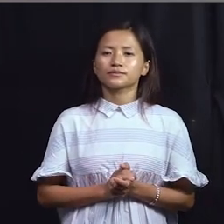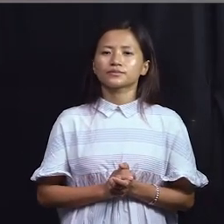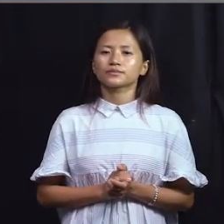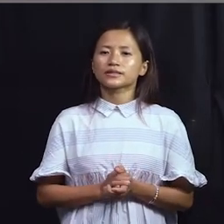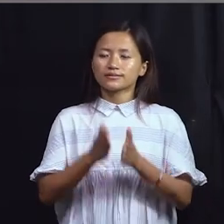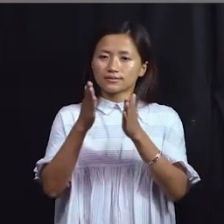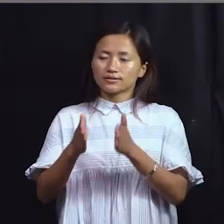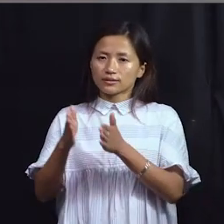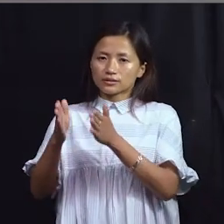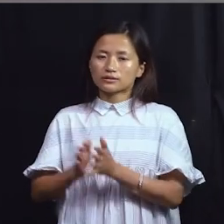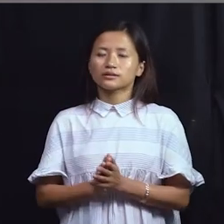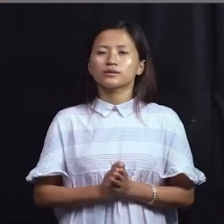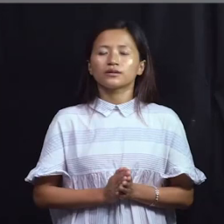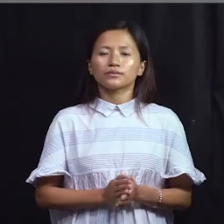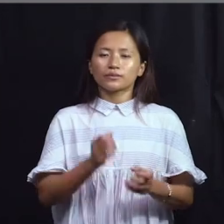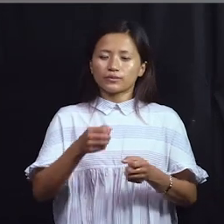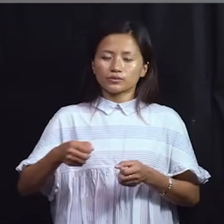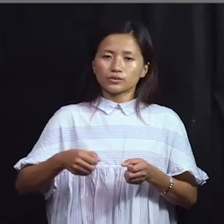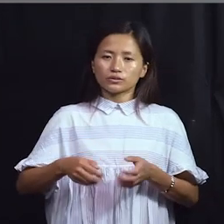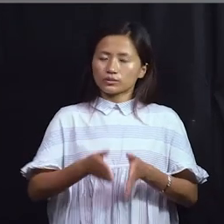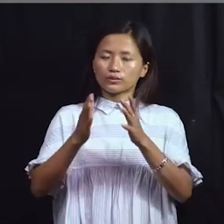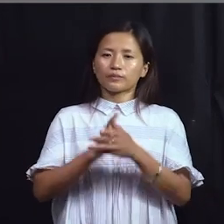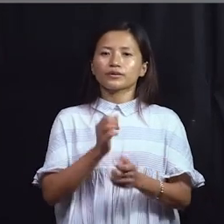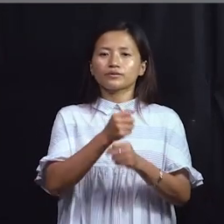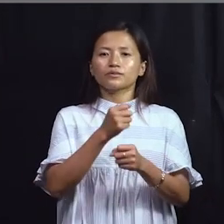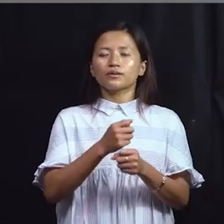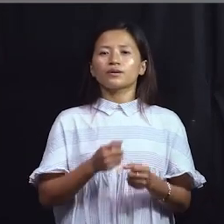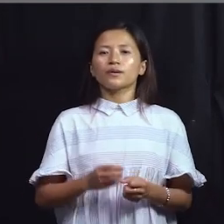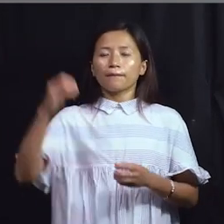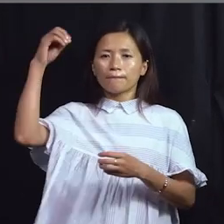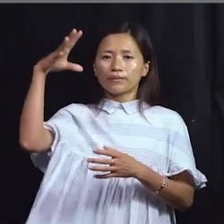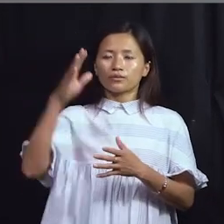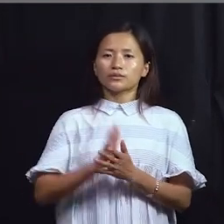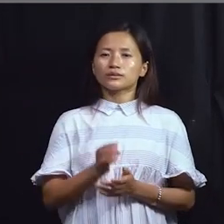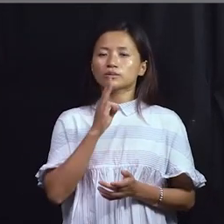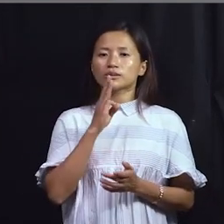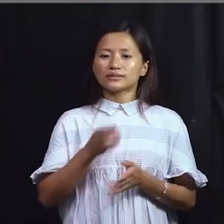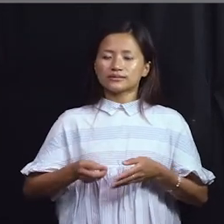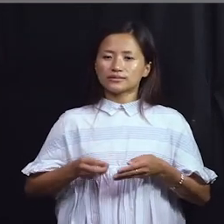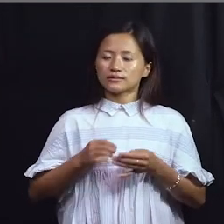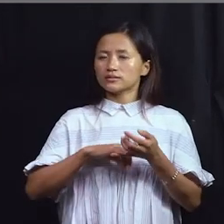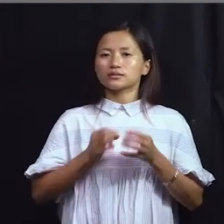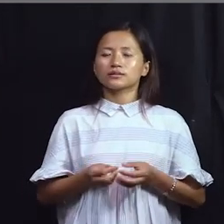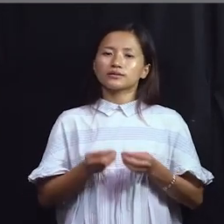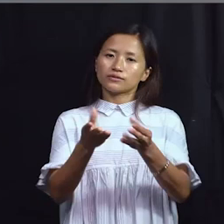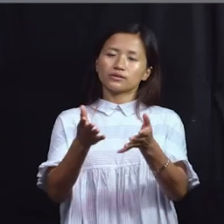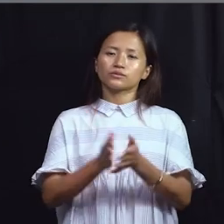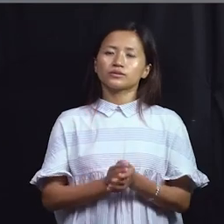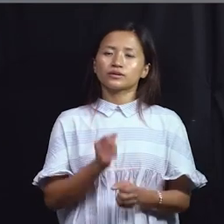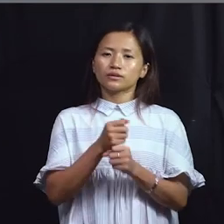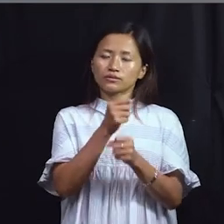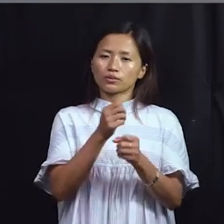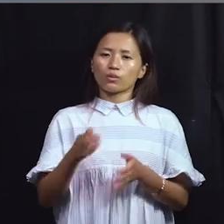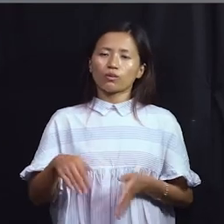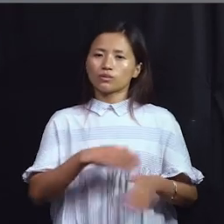a sector which is run by the government. Then power generation, water supply, these are all run by the